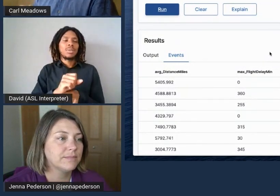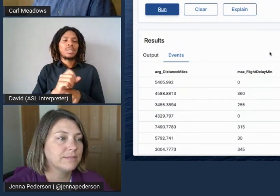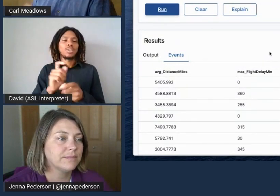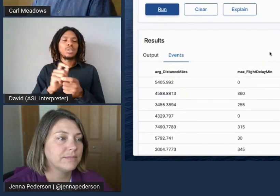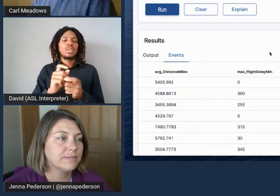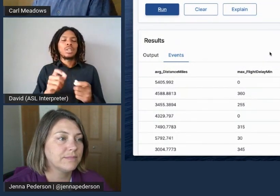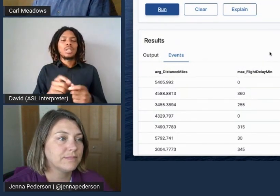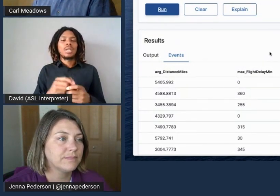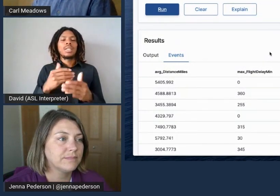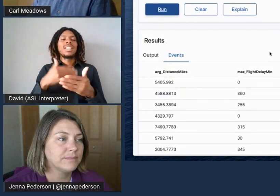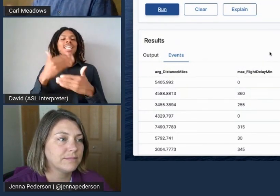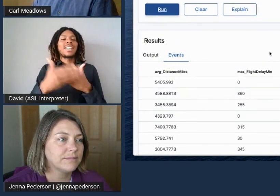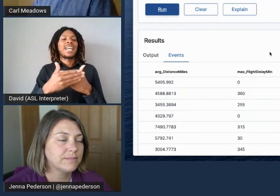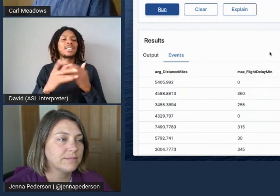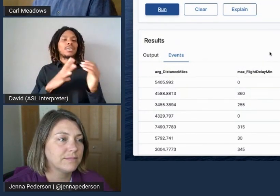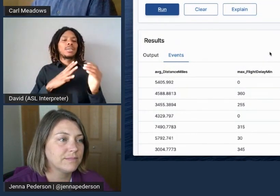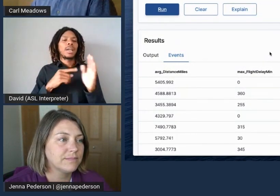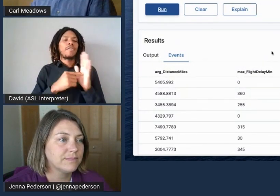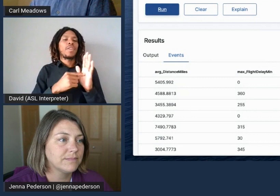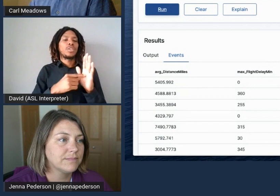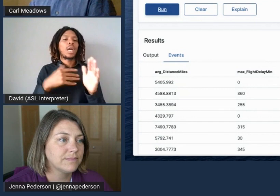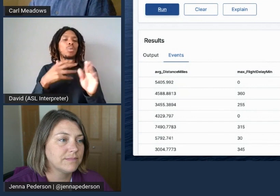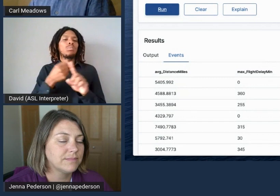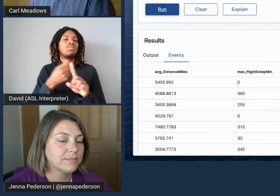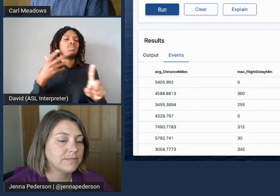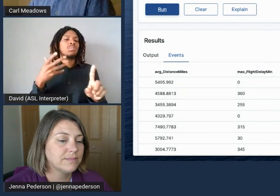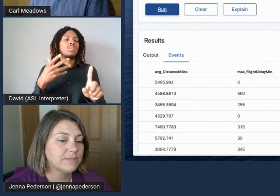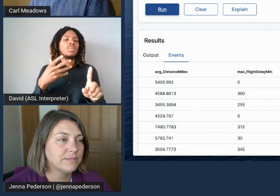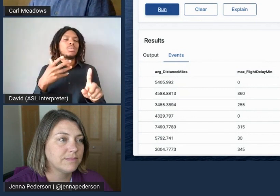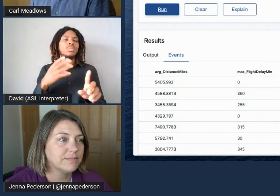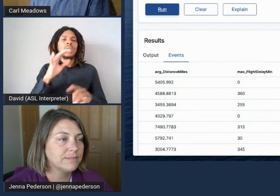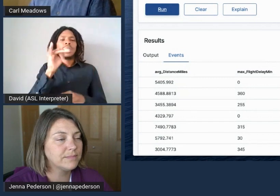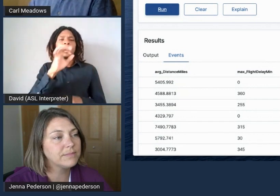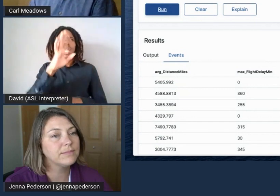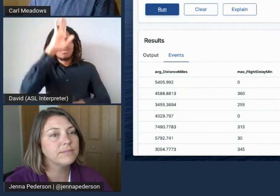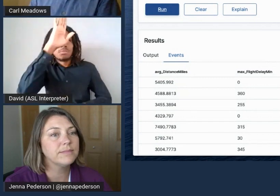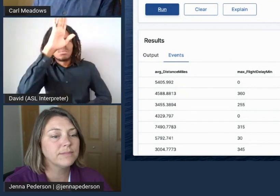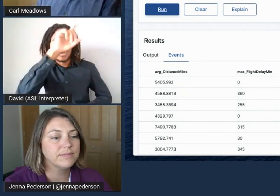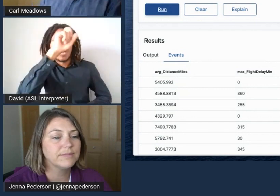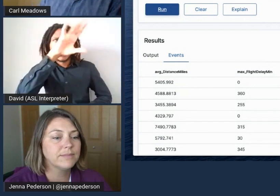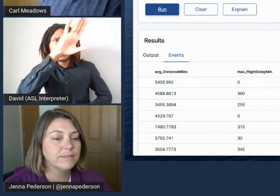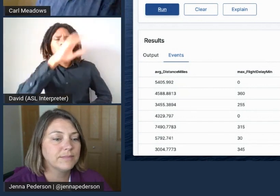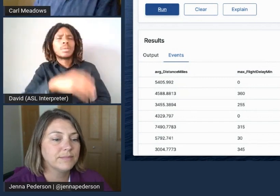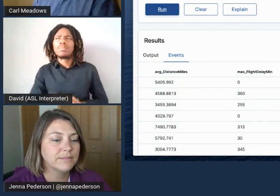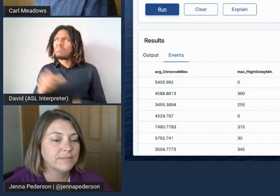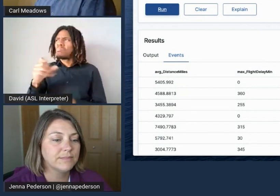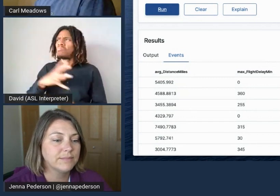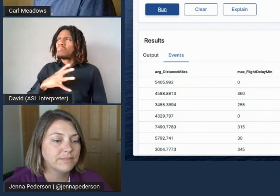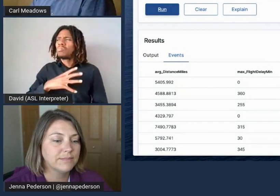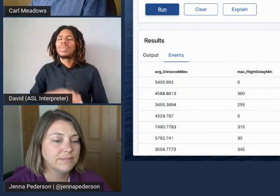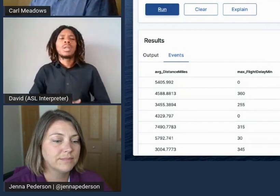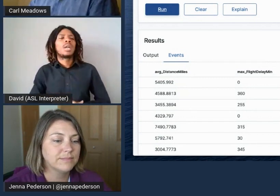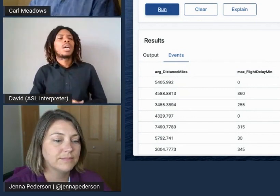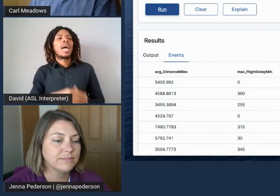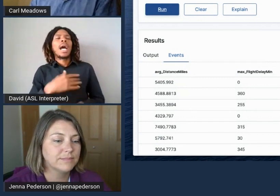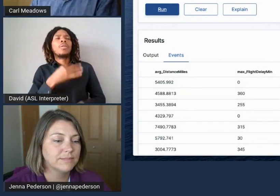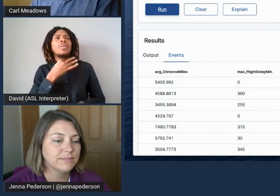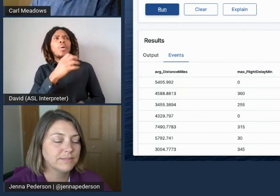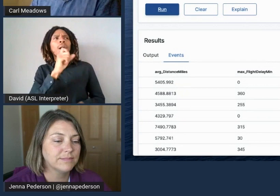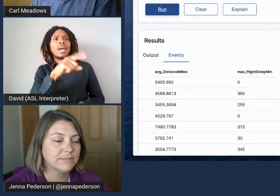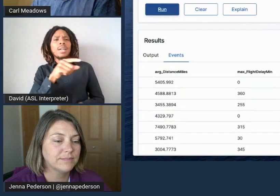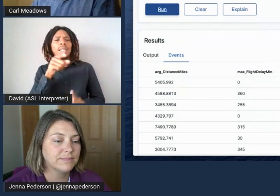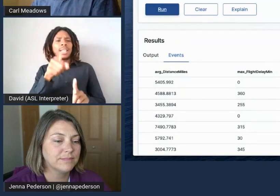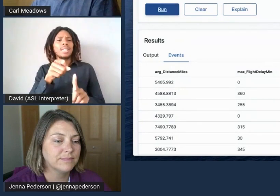The next feature I want to show you, and I'll build on this one, is a new feature. One quick question for you. Yeah, go for it. I was about to ask if this